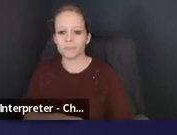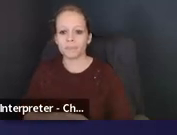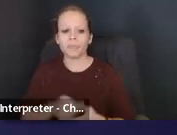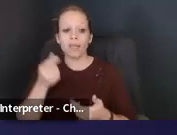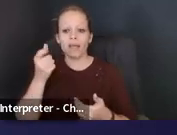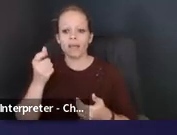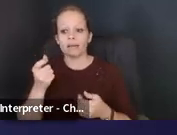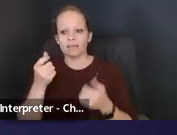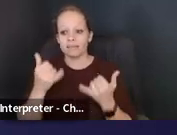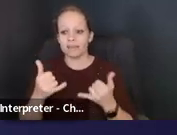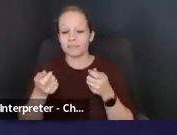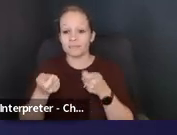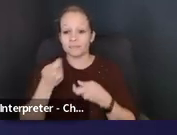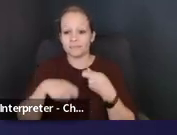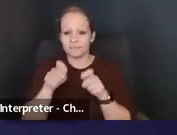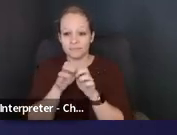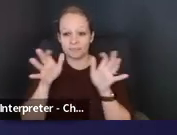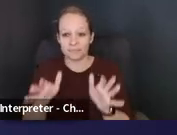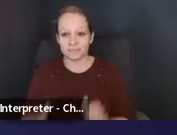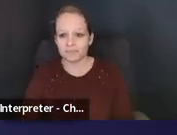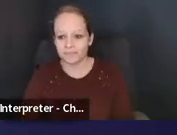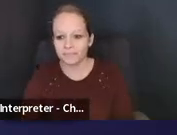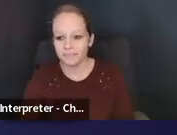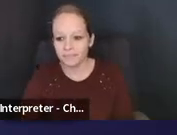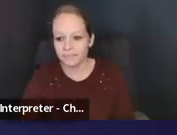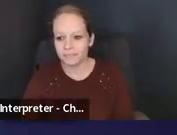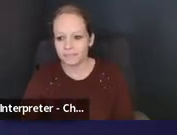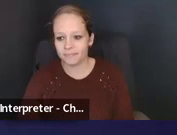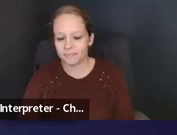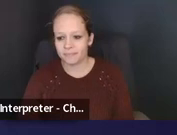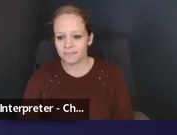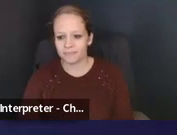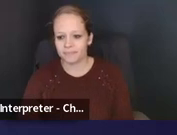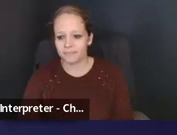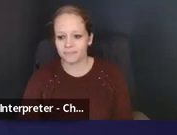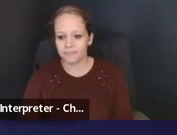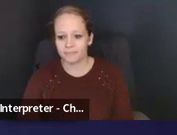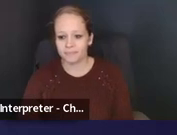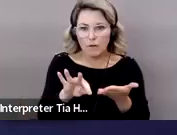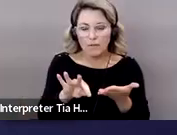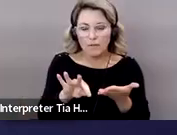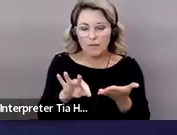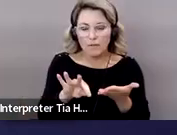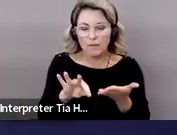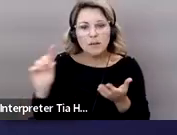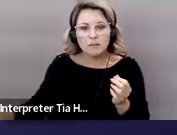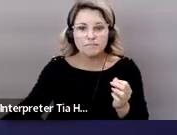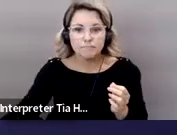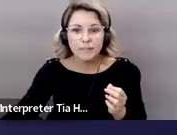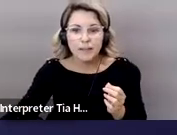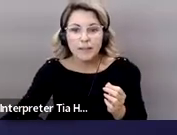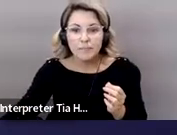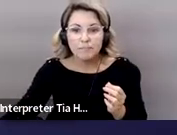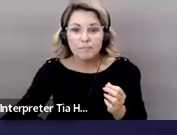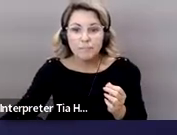Important to note here that the abstract is often unscored, meaning it's not part of those 100 points or whatever that you get